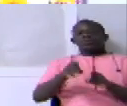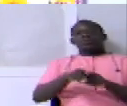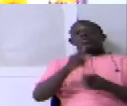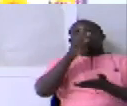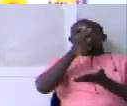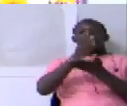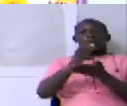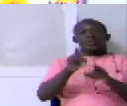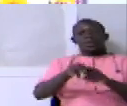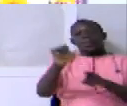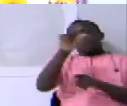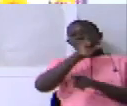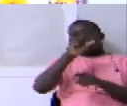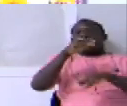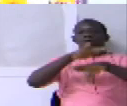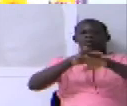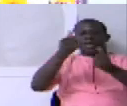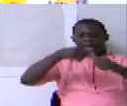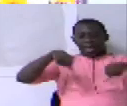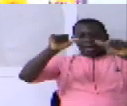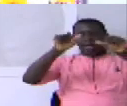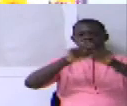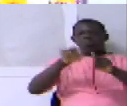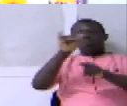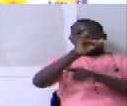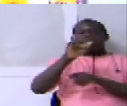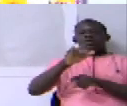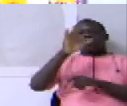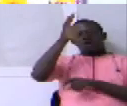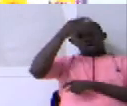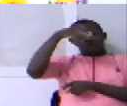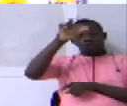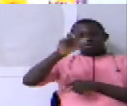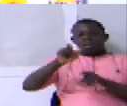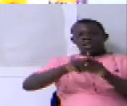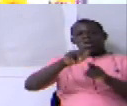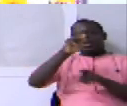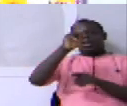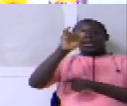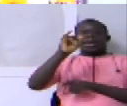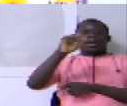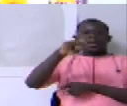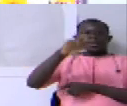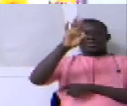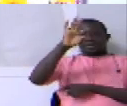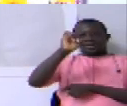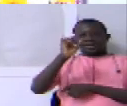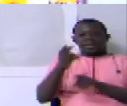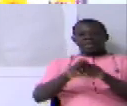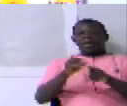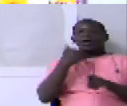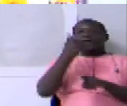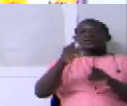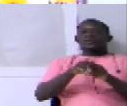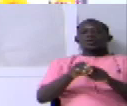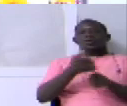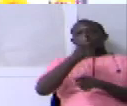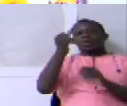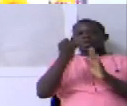that Commissioner Kinte has just been asking. My point relates precisely to the issues raised by